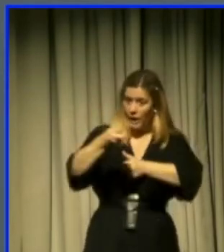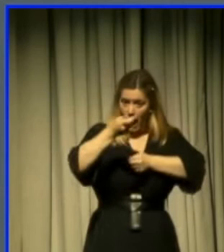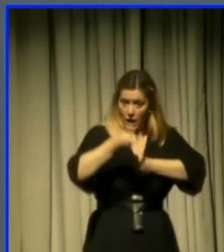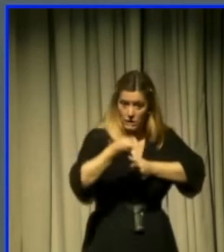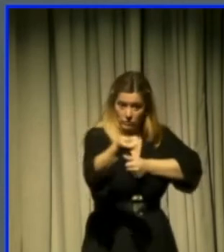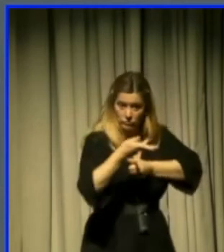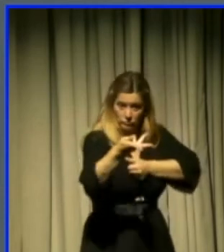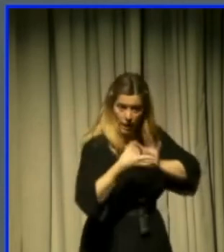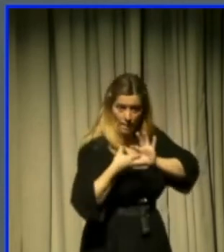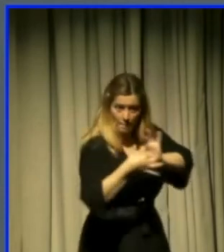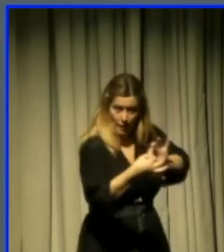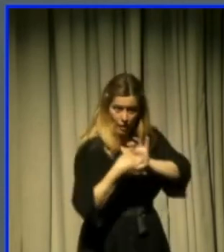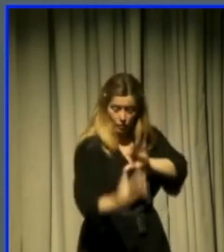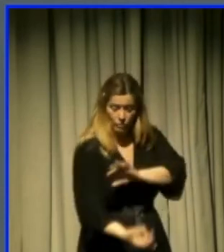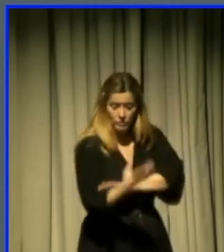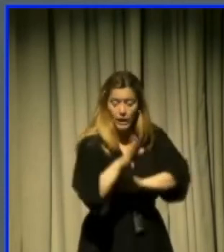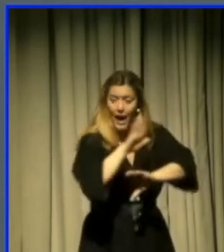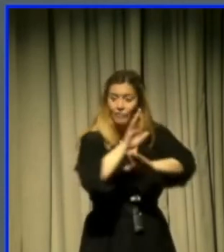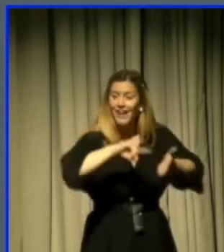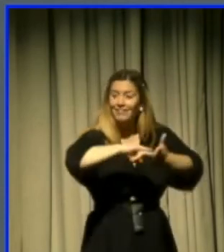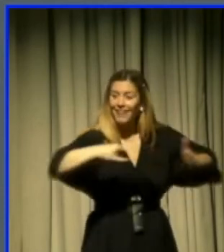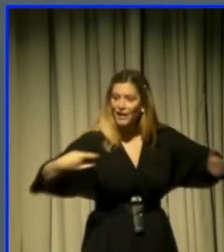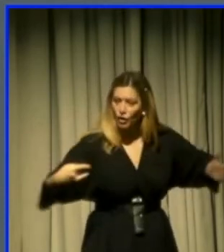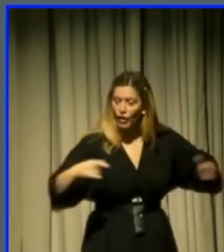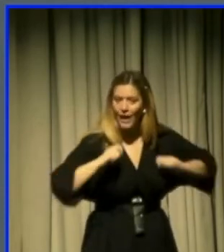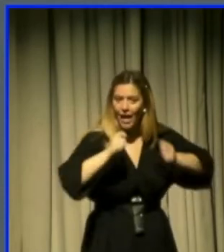of processes and can be